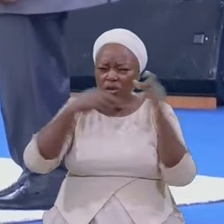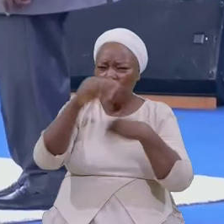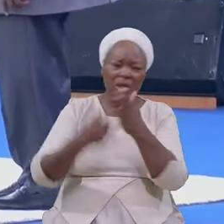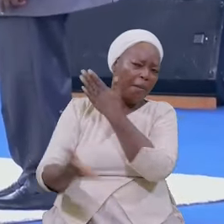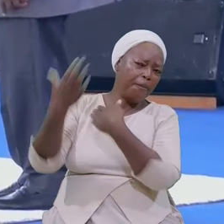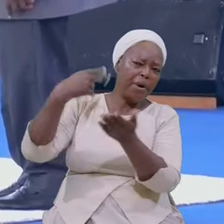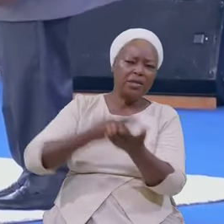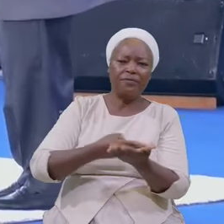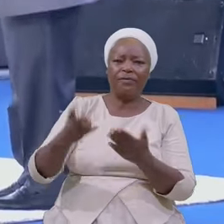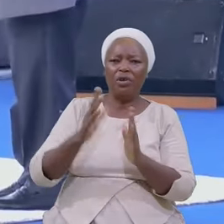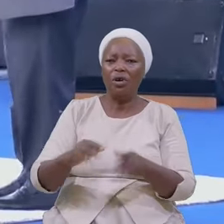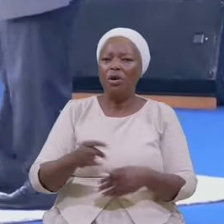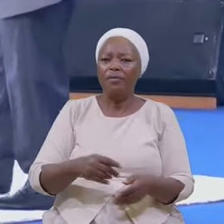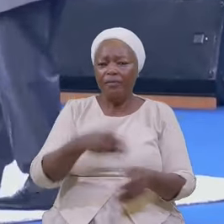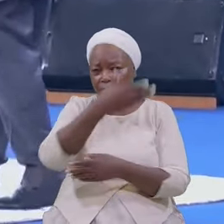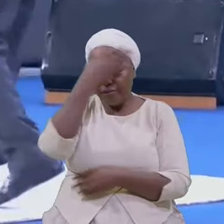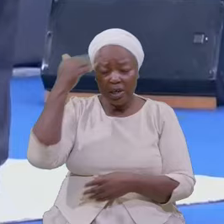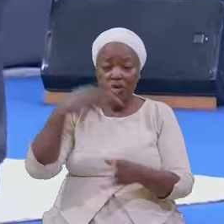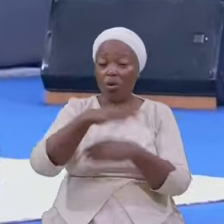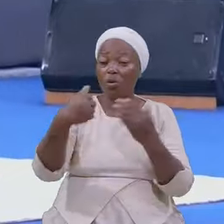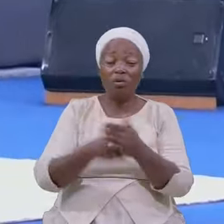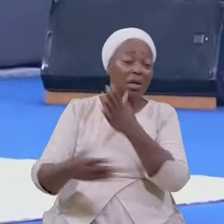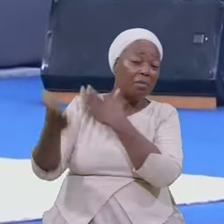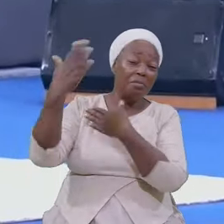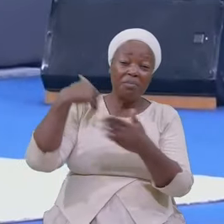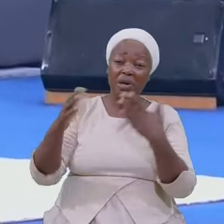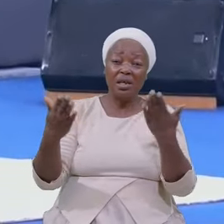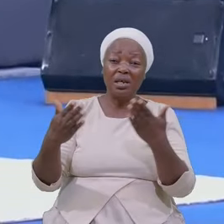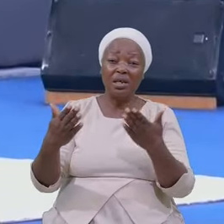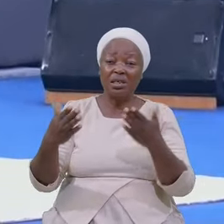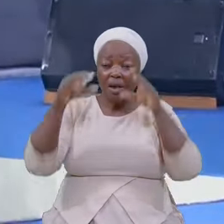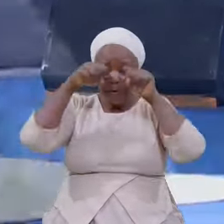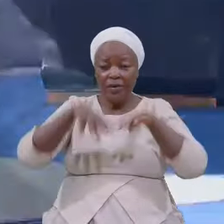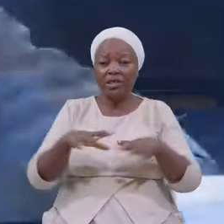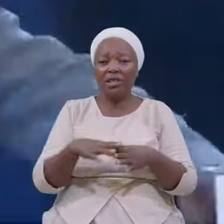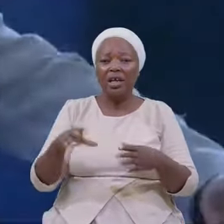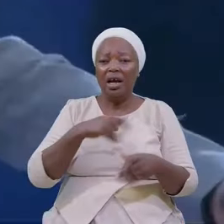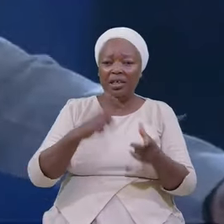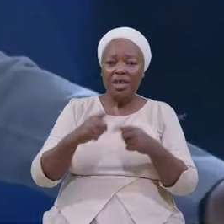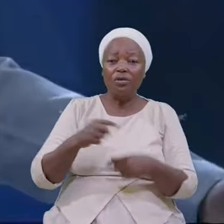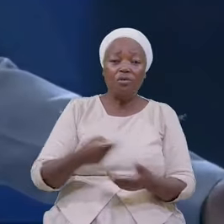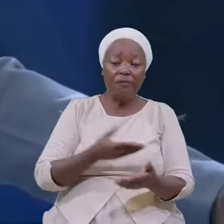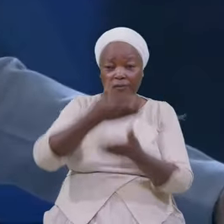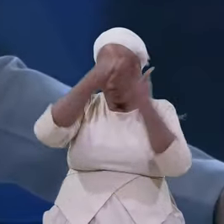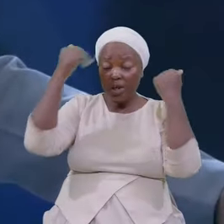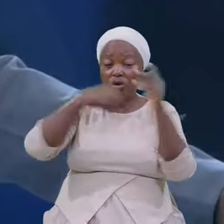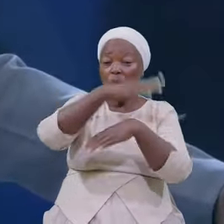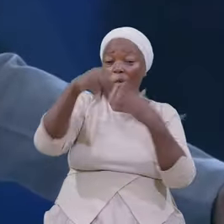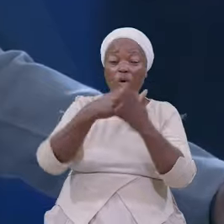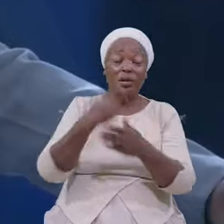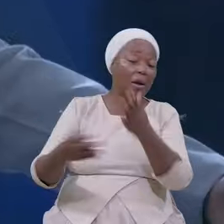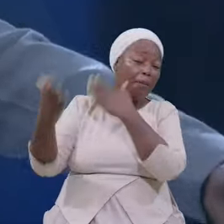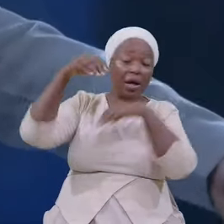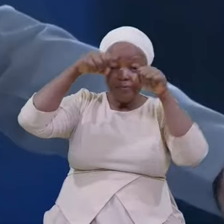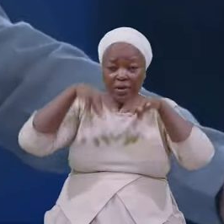past fainting. I forget all the past pain. J'oublie toutes les douleurs du passé.